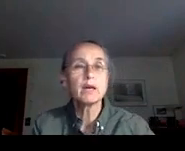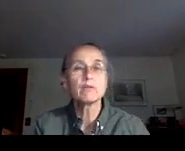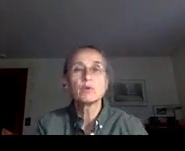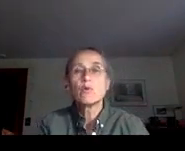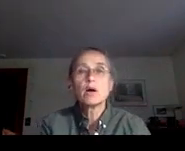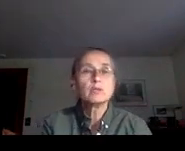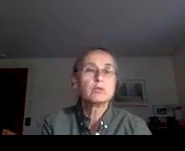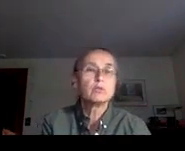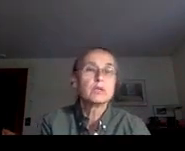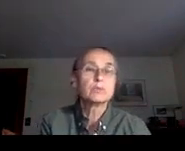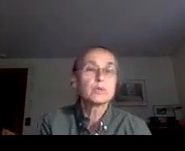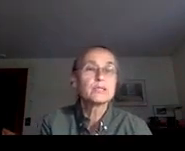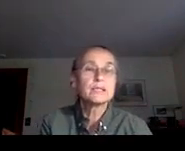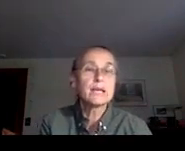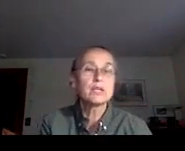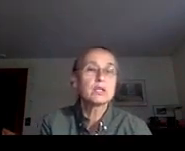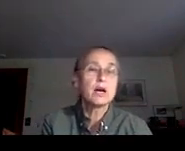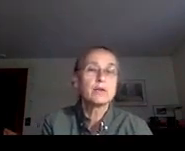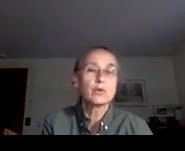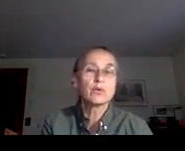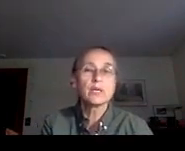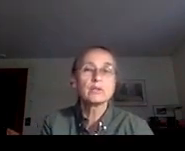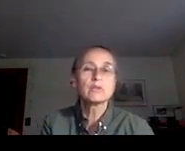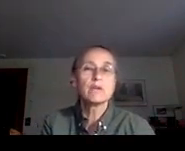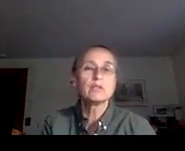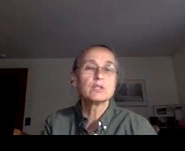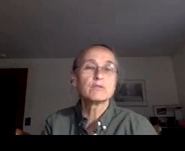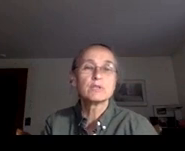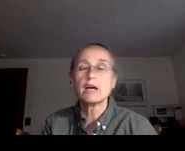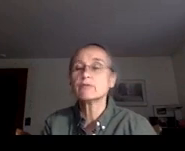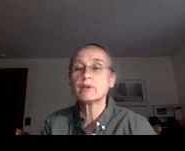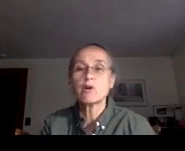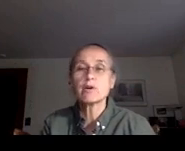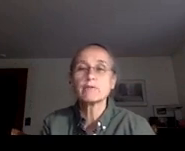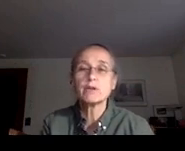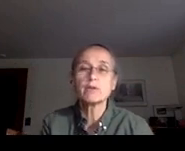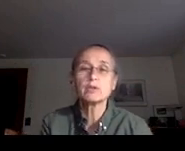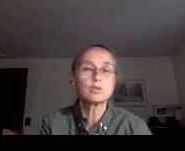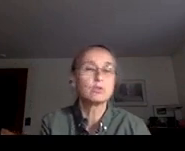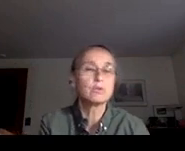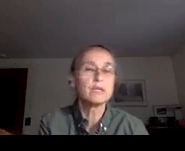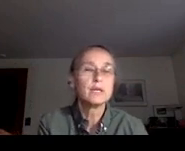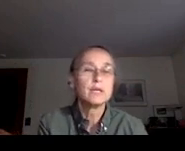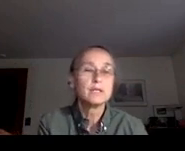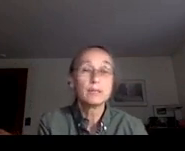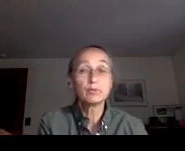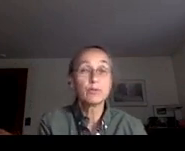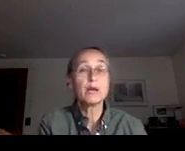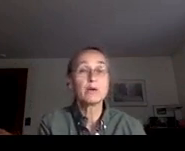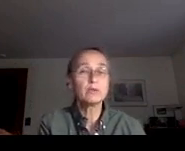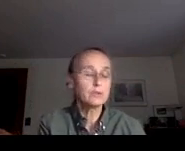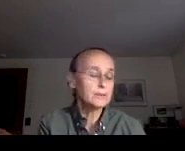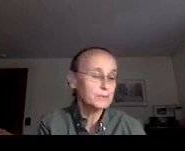Welcome to everyone to this presentation on early intervention for deaf and hard of hearing children, tips